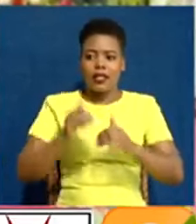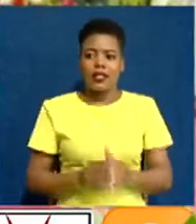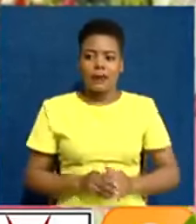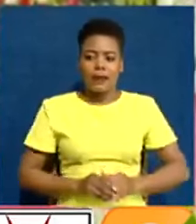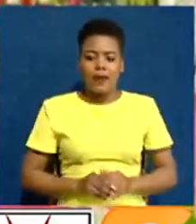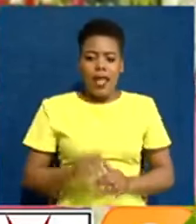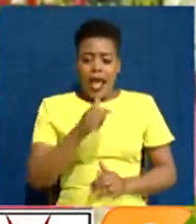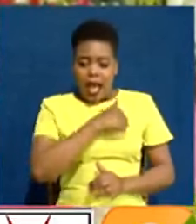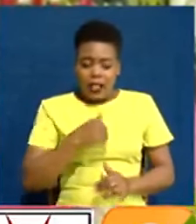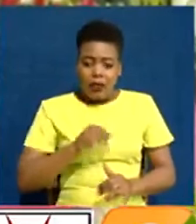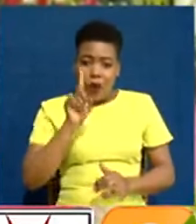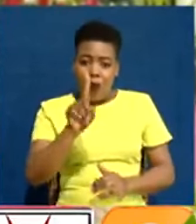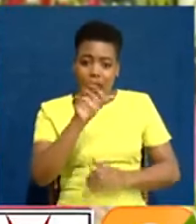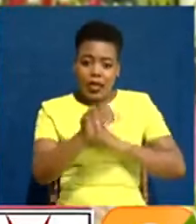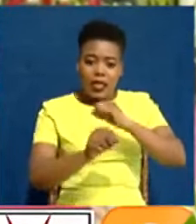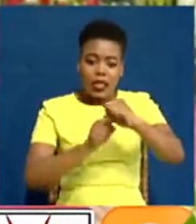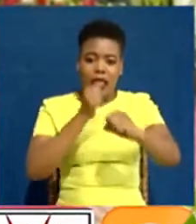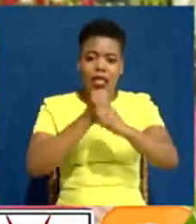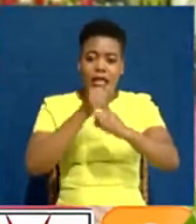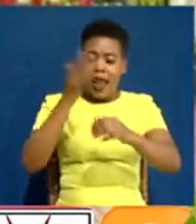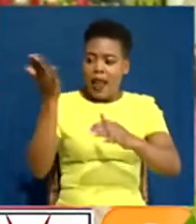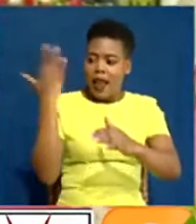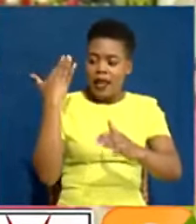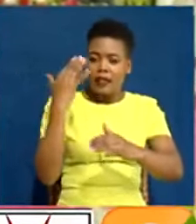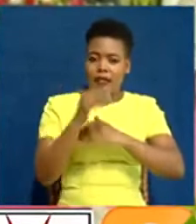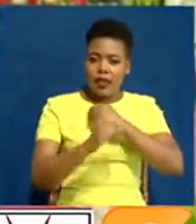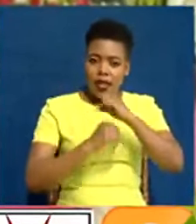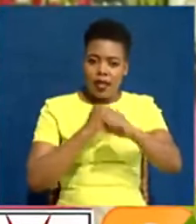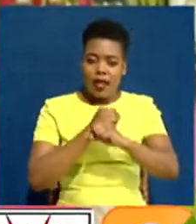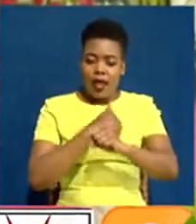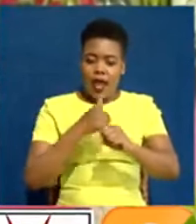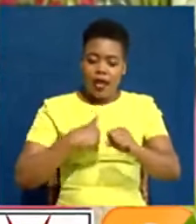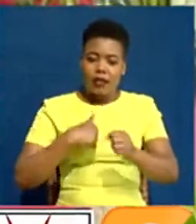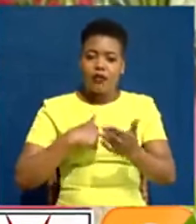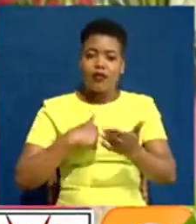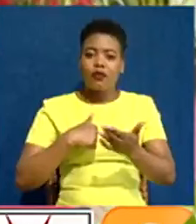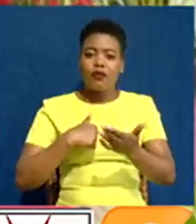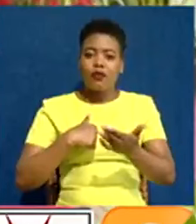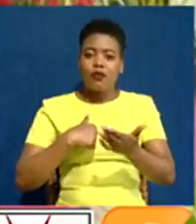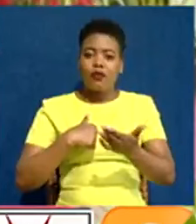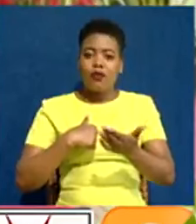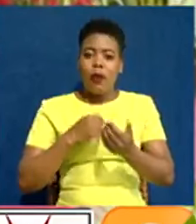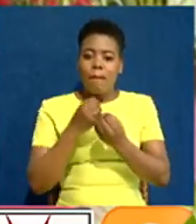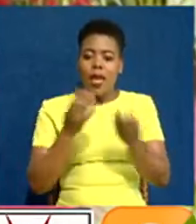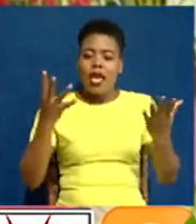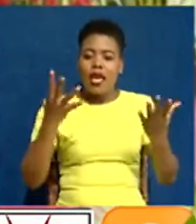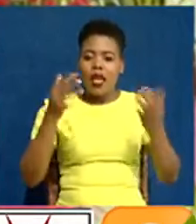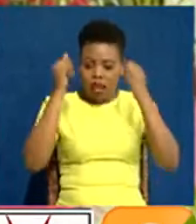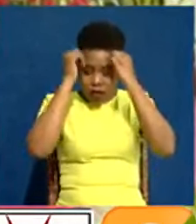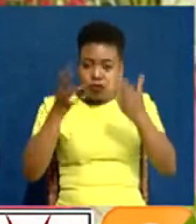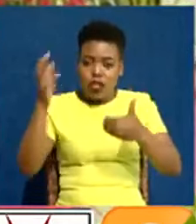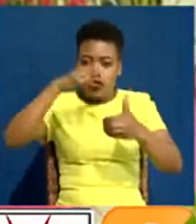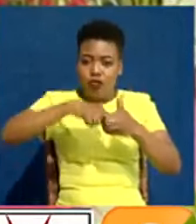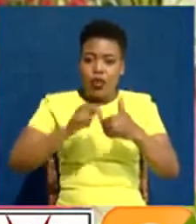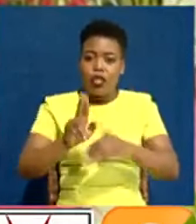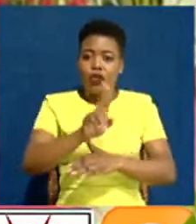We are 1 year in. Last year, we admitted students using this model.